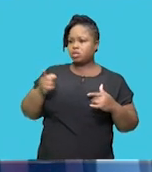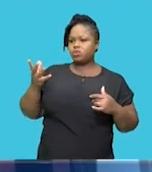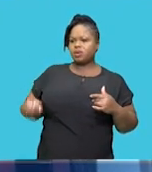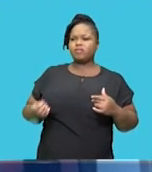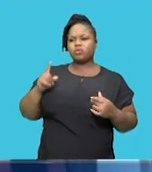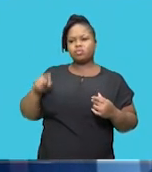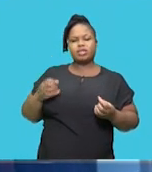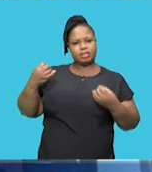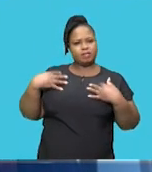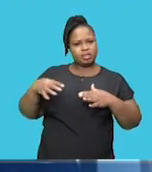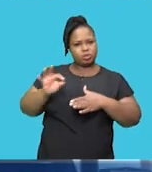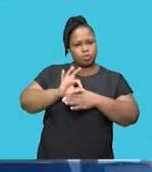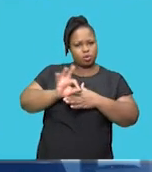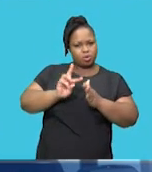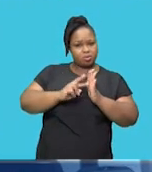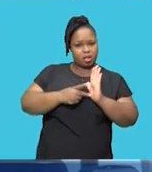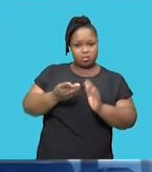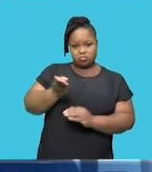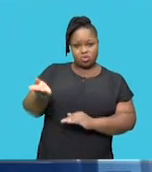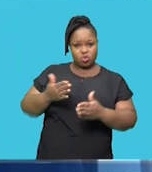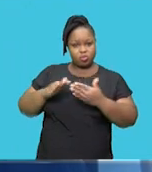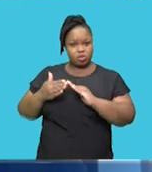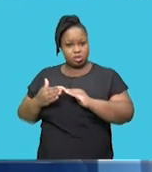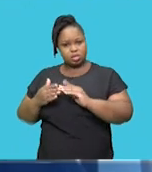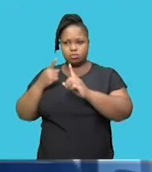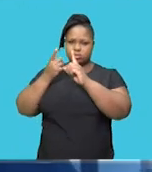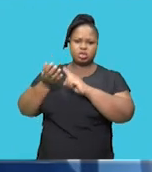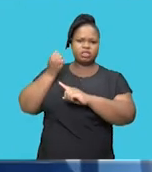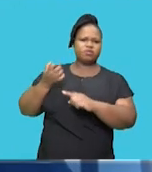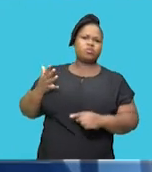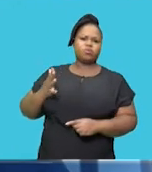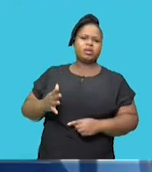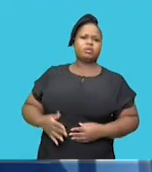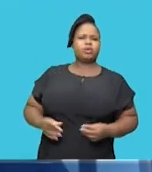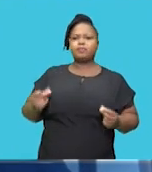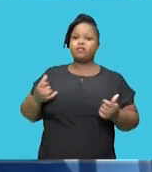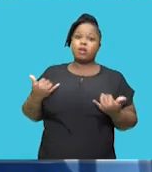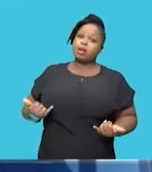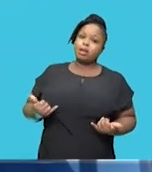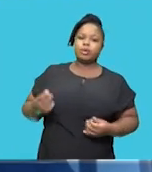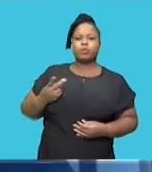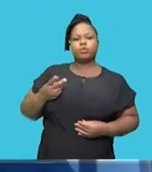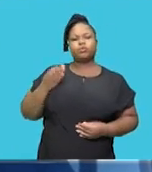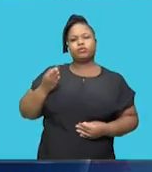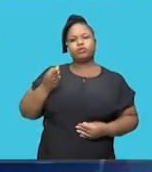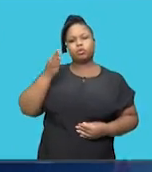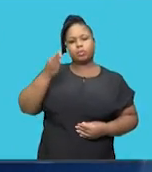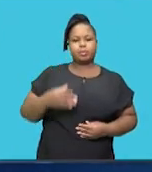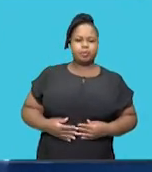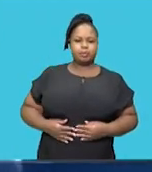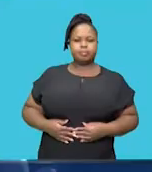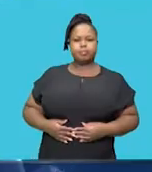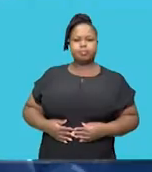to give us a plan of what you as a community are looking to achieve, not just for the immediate but for the future as well.